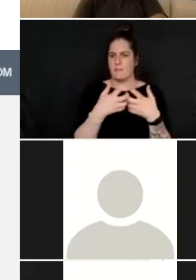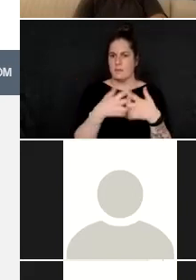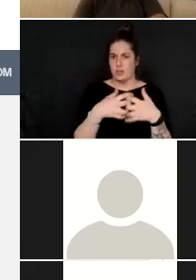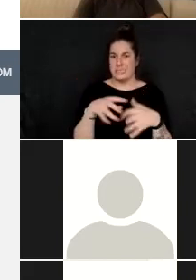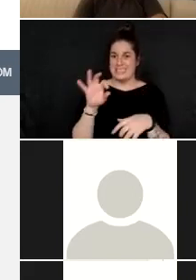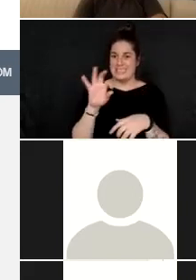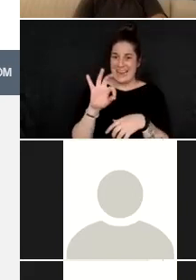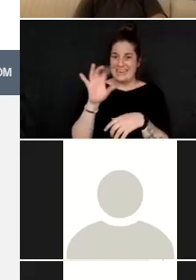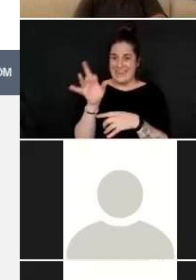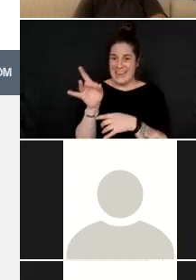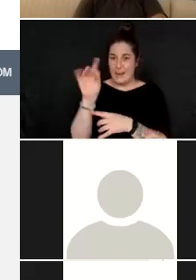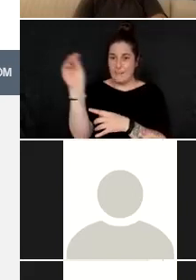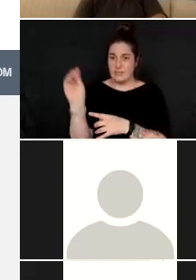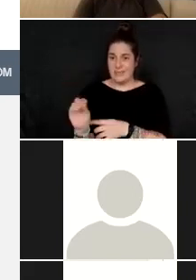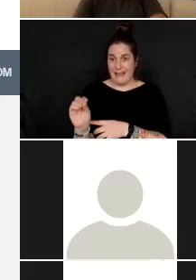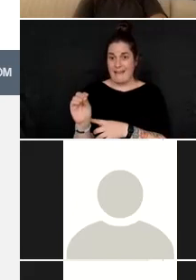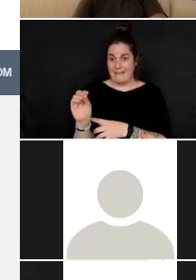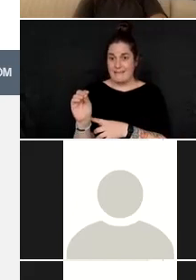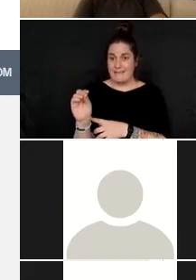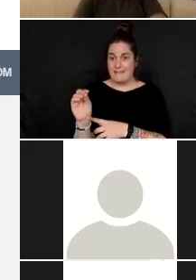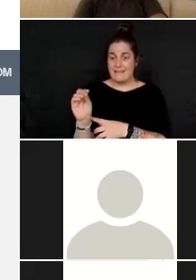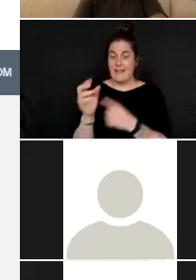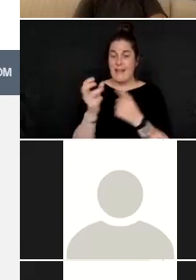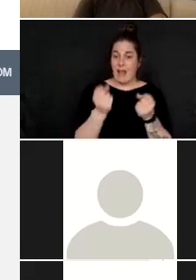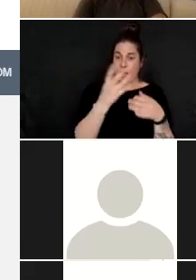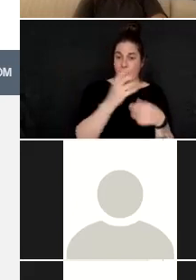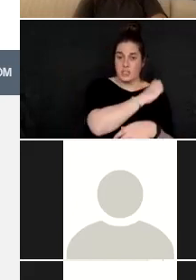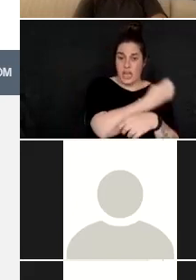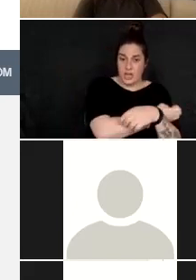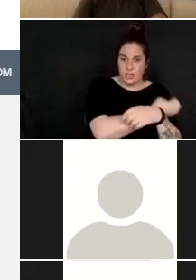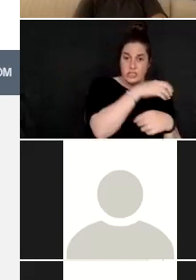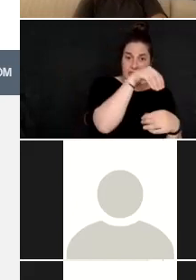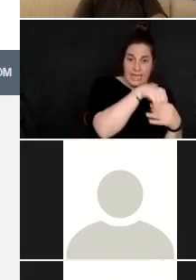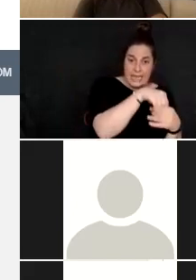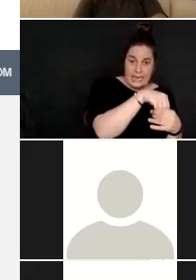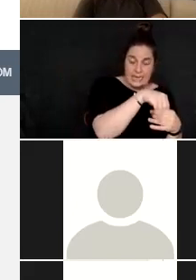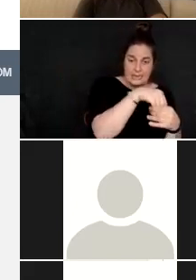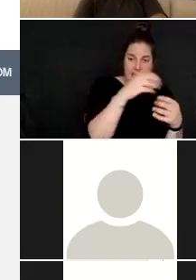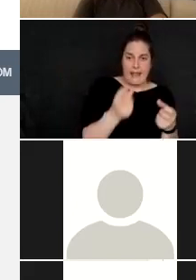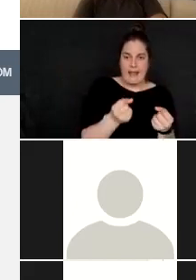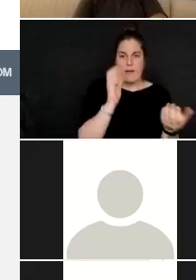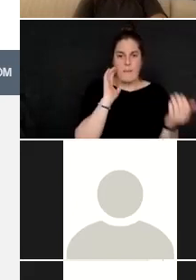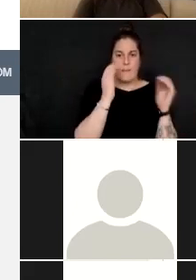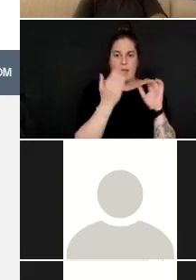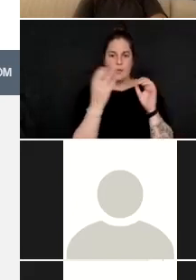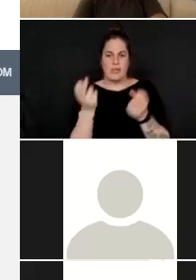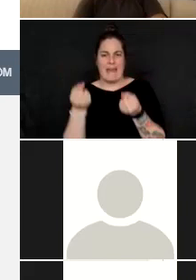98% efficient. Remember, we're talking about how much energy do we have to put in compared to the work that we get